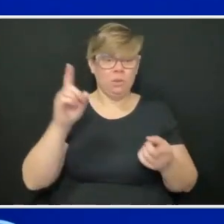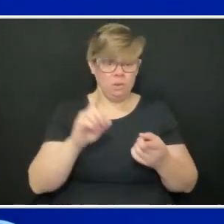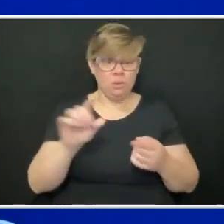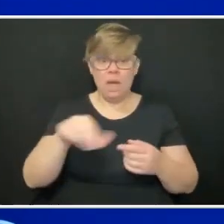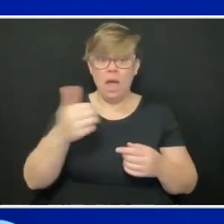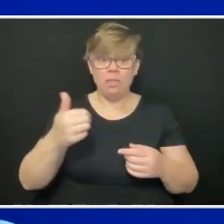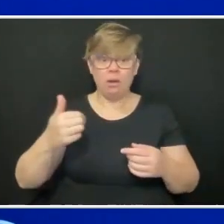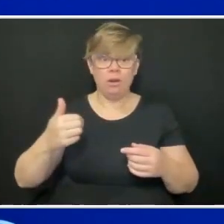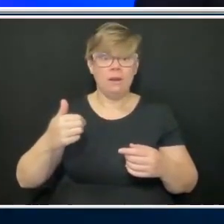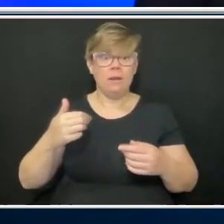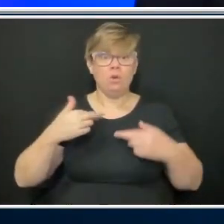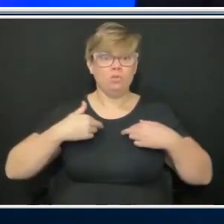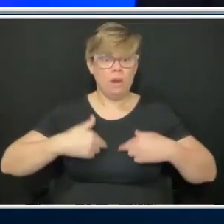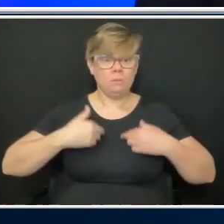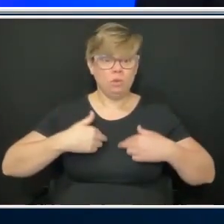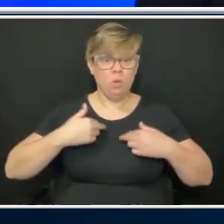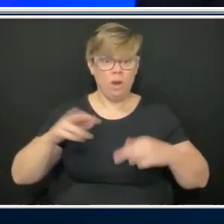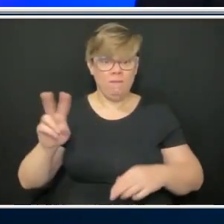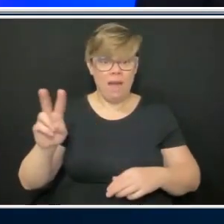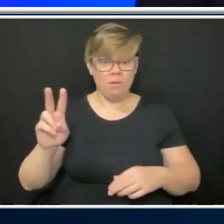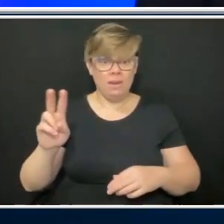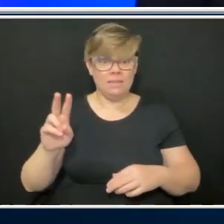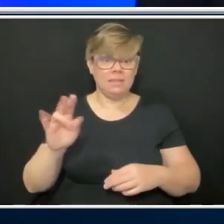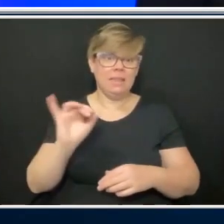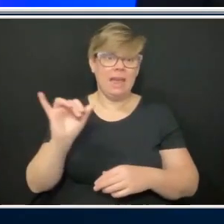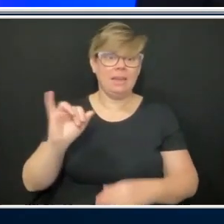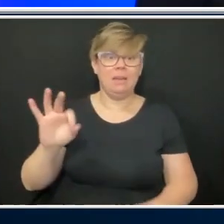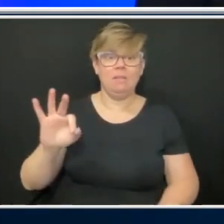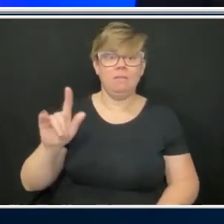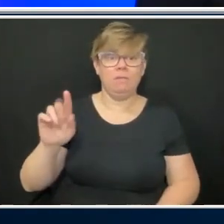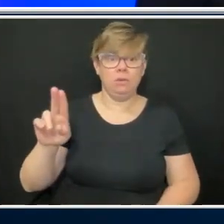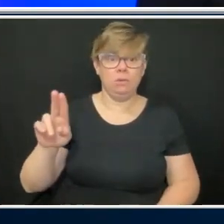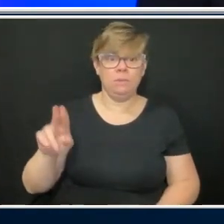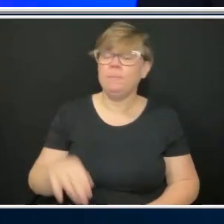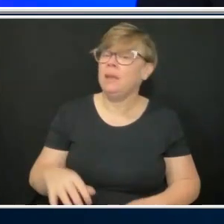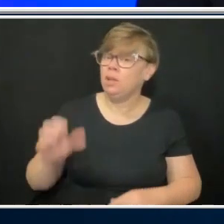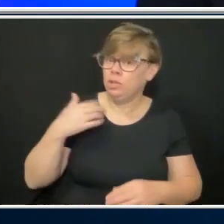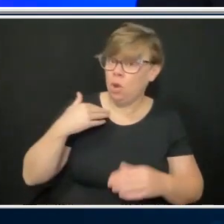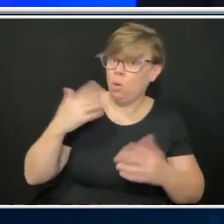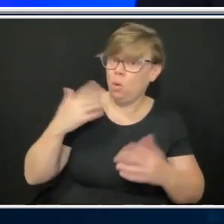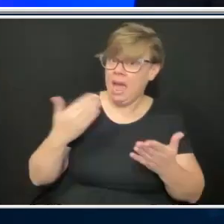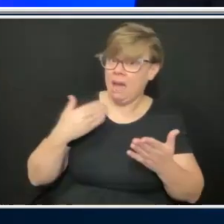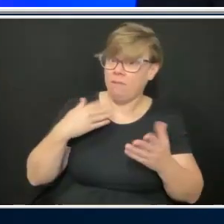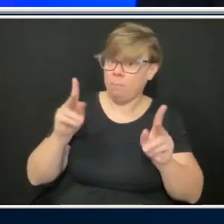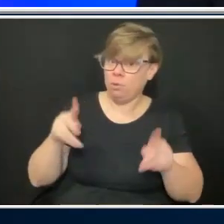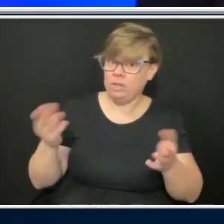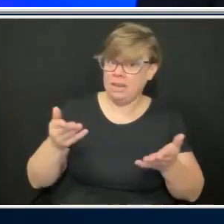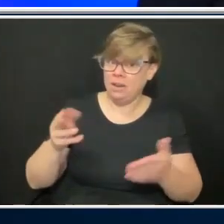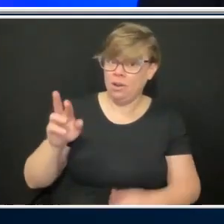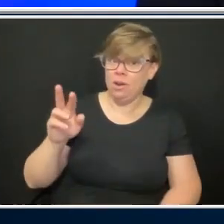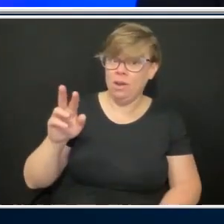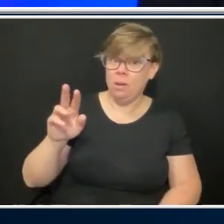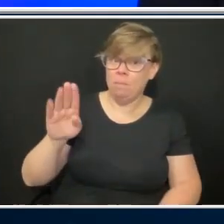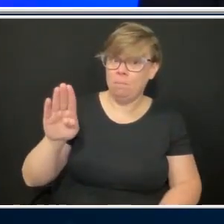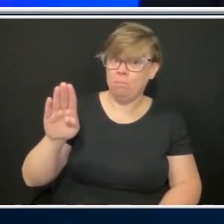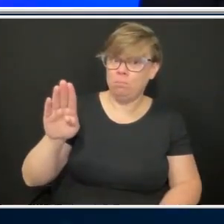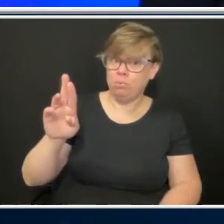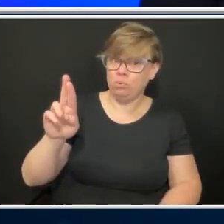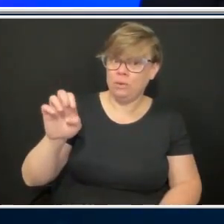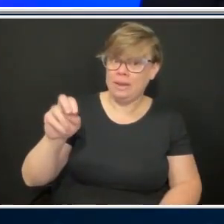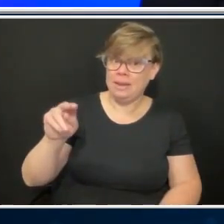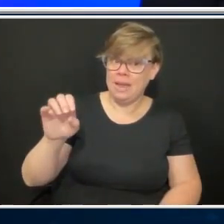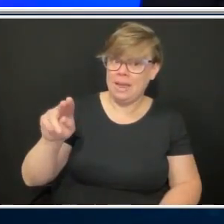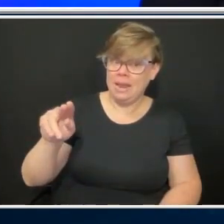such as influenza. So our tiny guest today, Brendon, he just got over RSV, still kind of getting back to